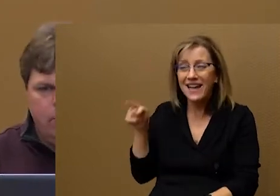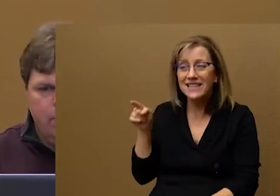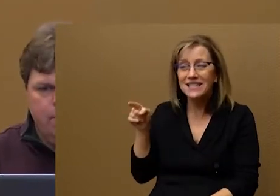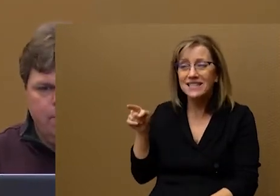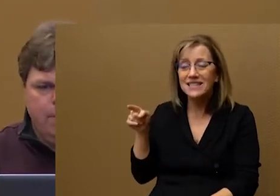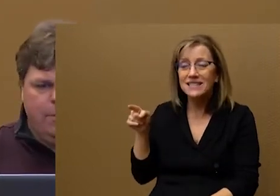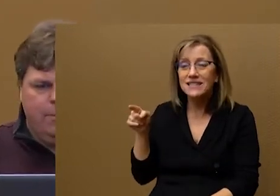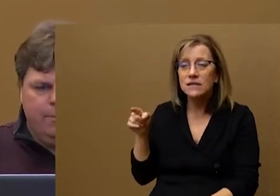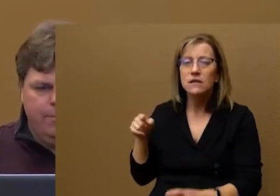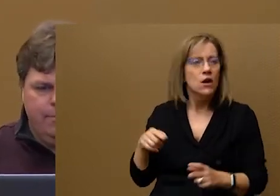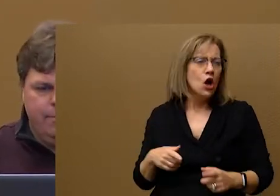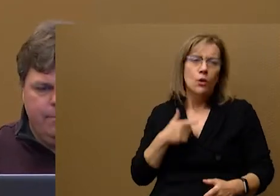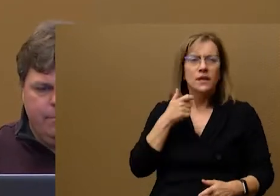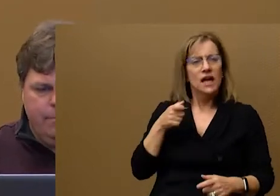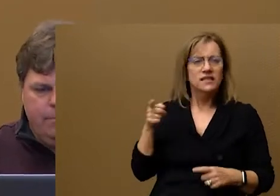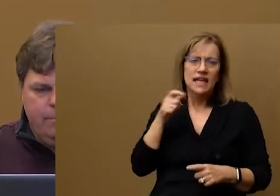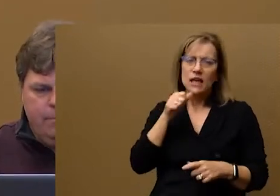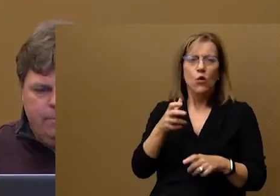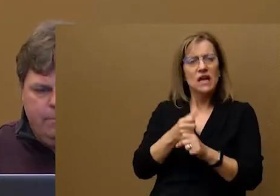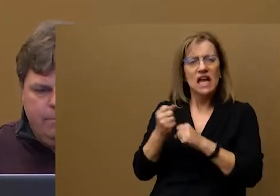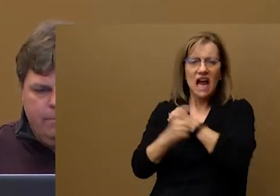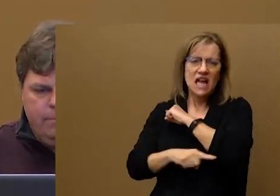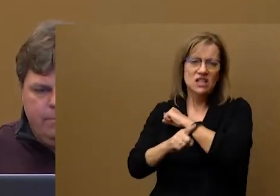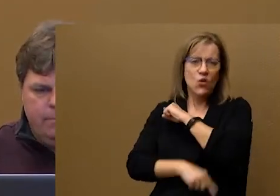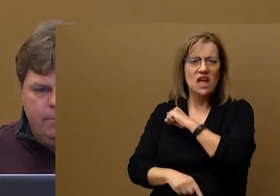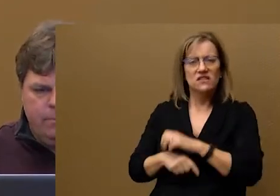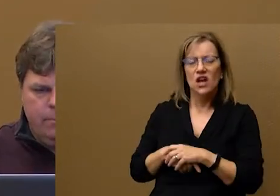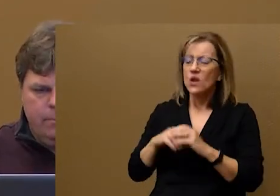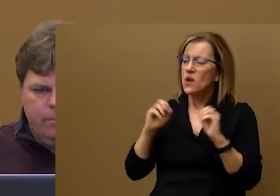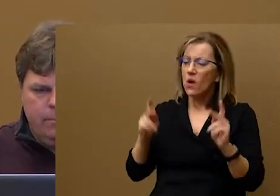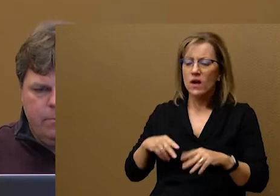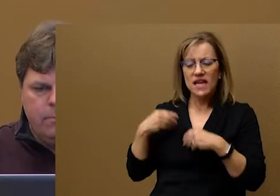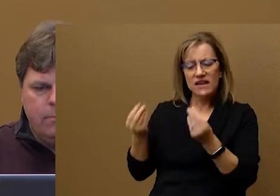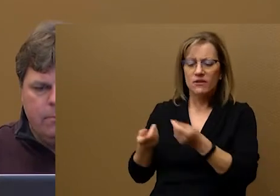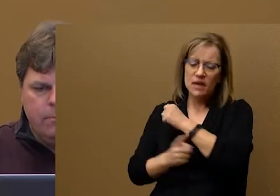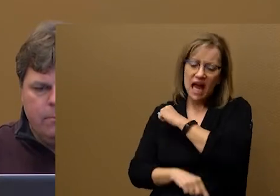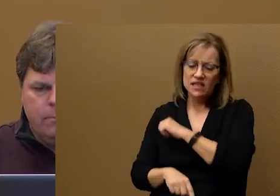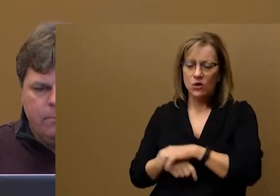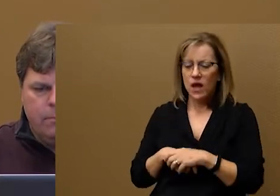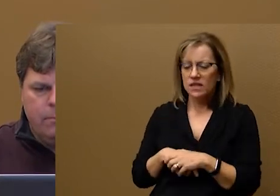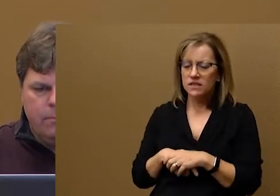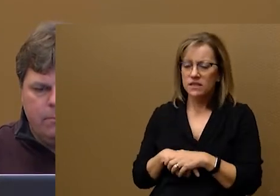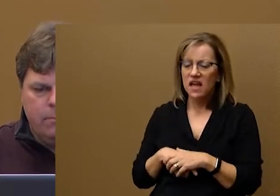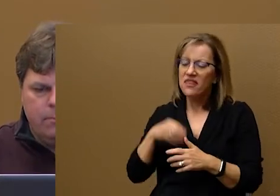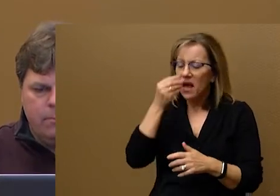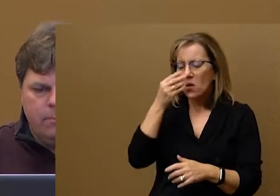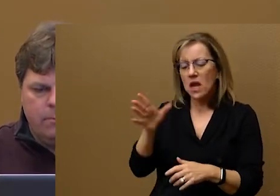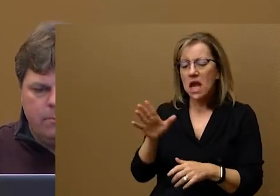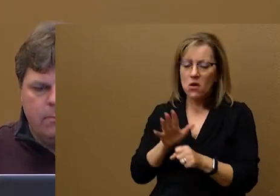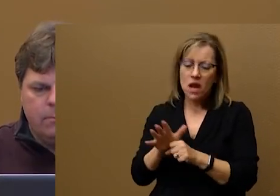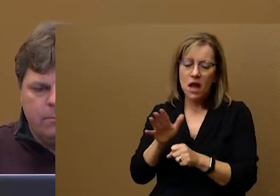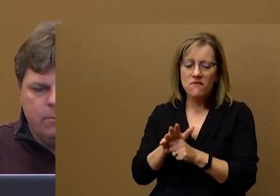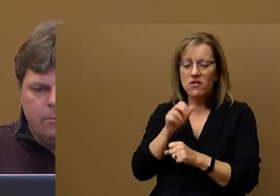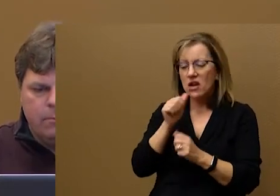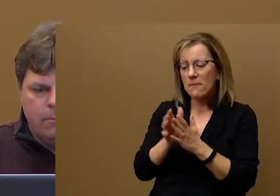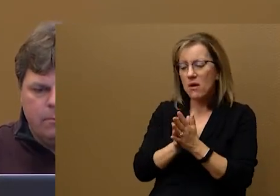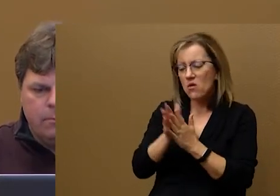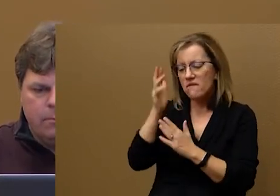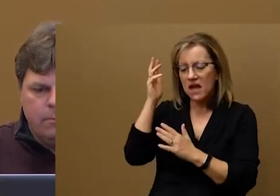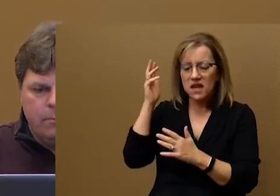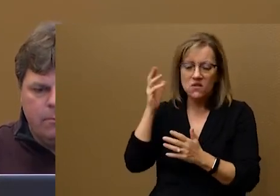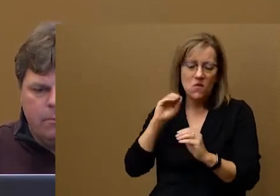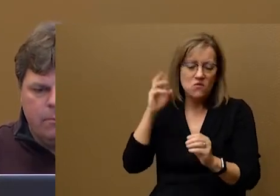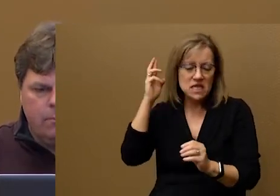up? Because, and I get all the time, because they don't get consequences. Because nobody gives them consequences. They